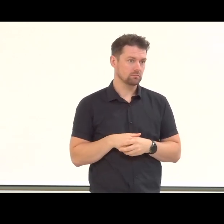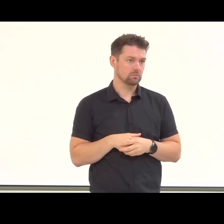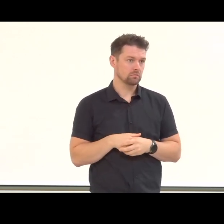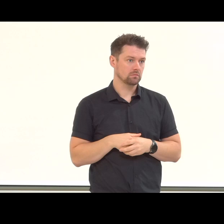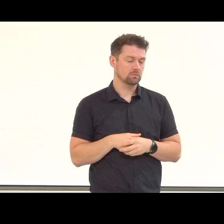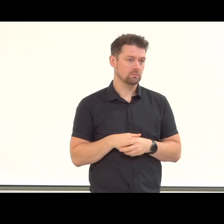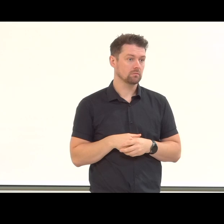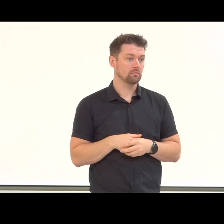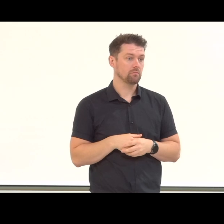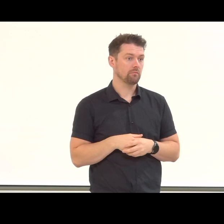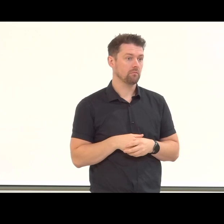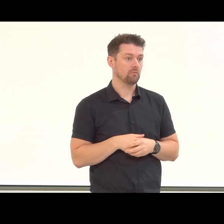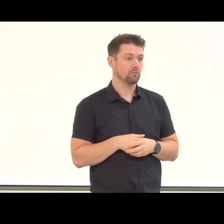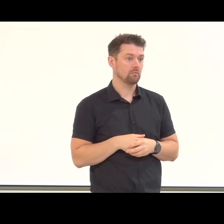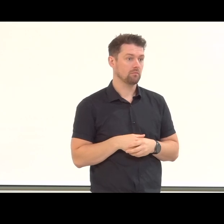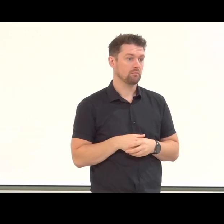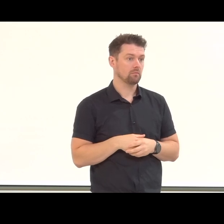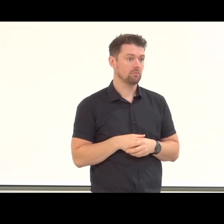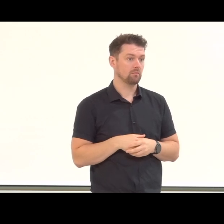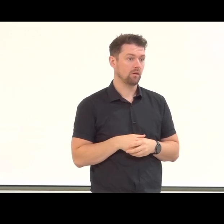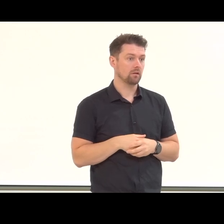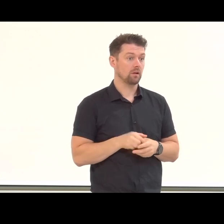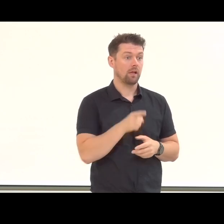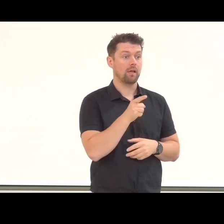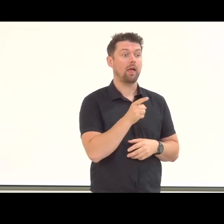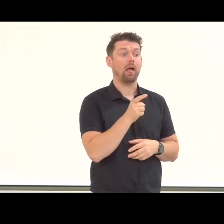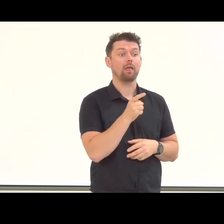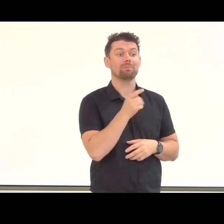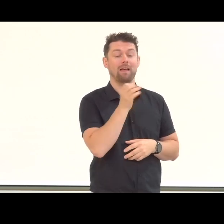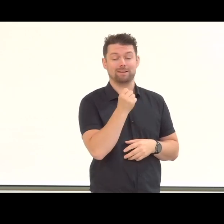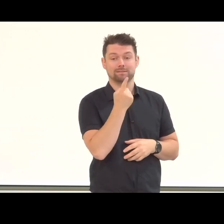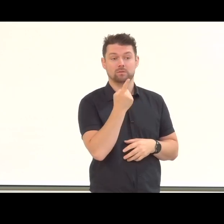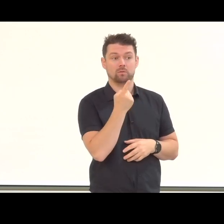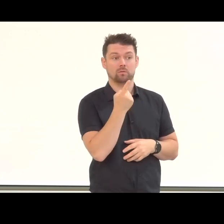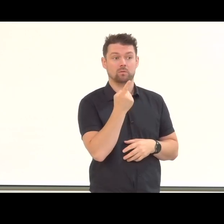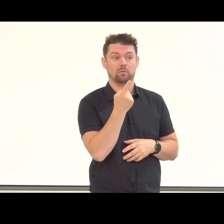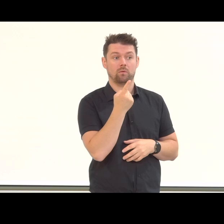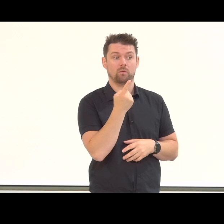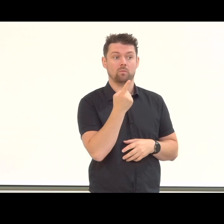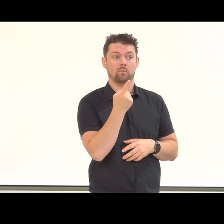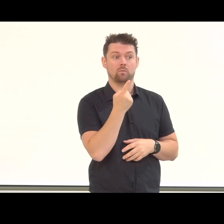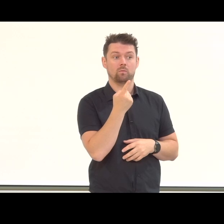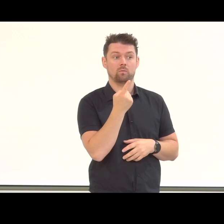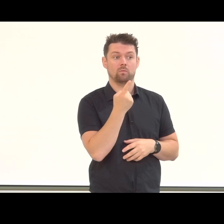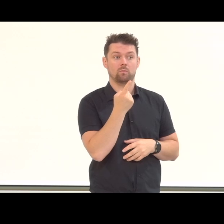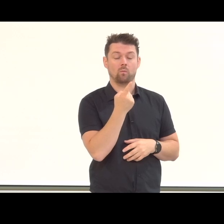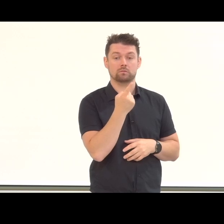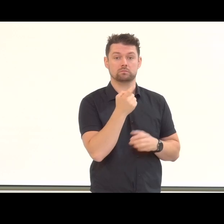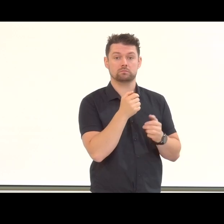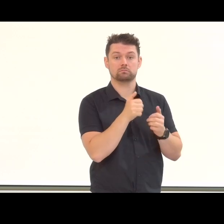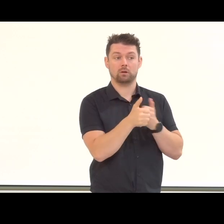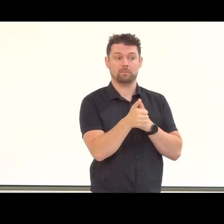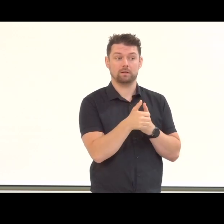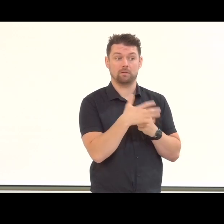and they have made some friends doing that. I think we can say not much more than that without being contentious.